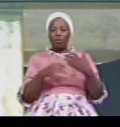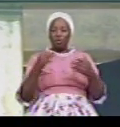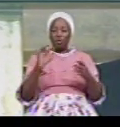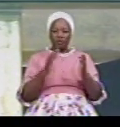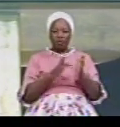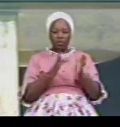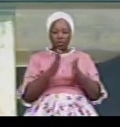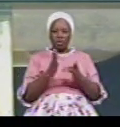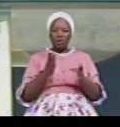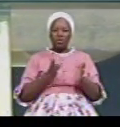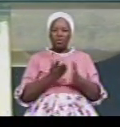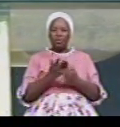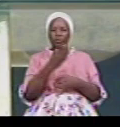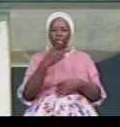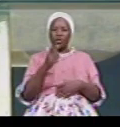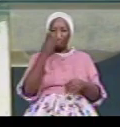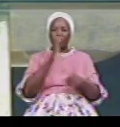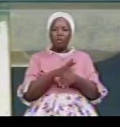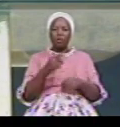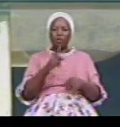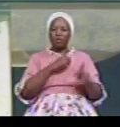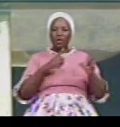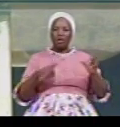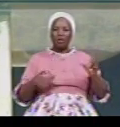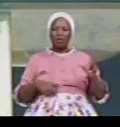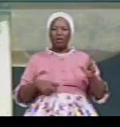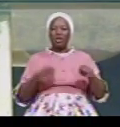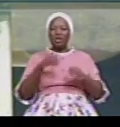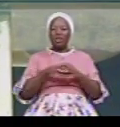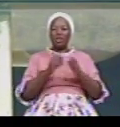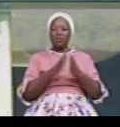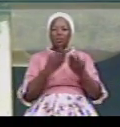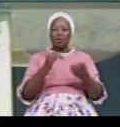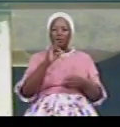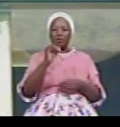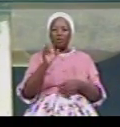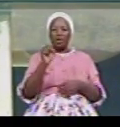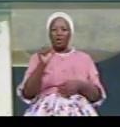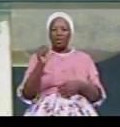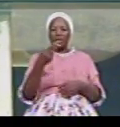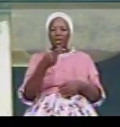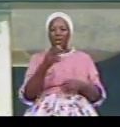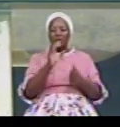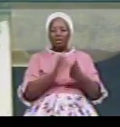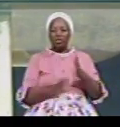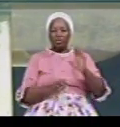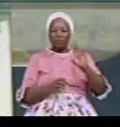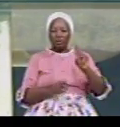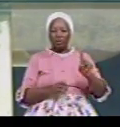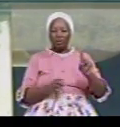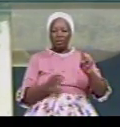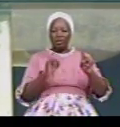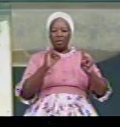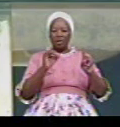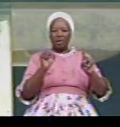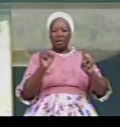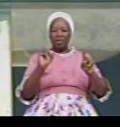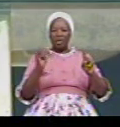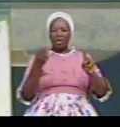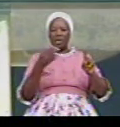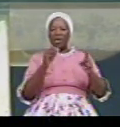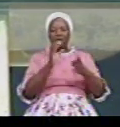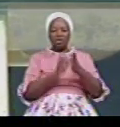the promise of the Lord. In Isaiah chapter 1, Isaiah